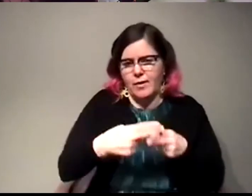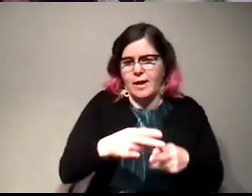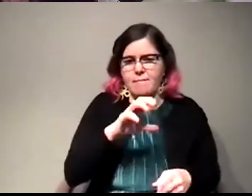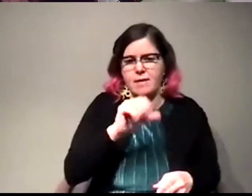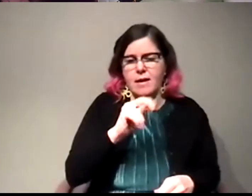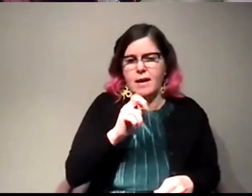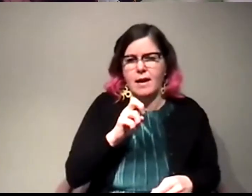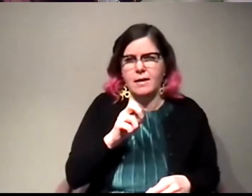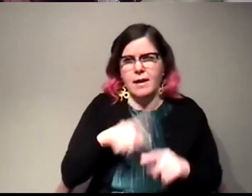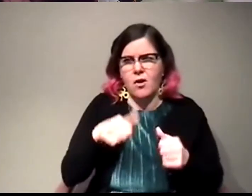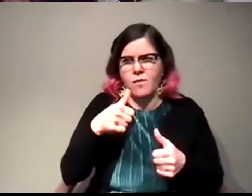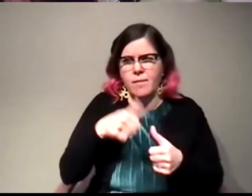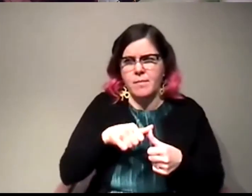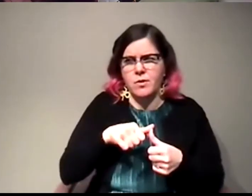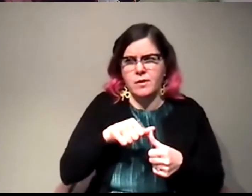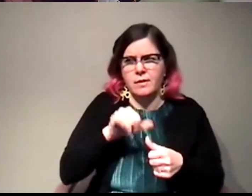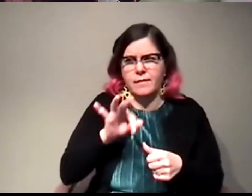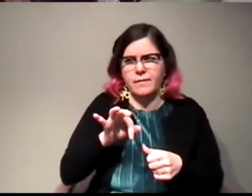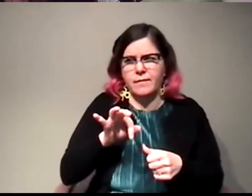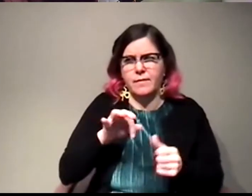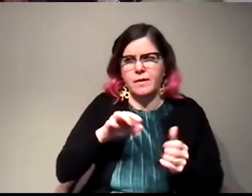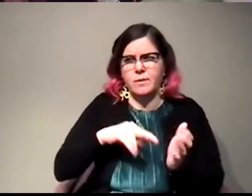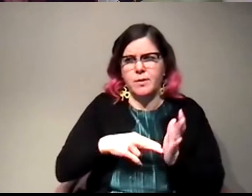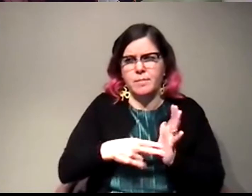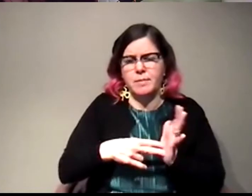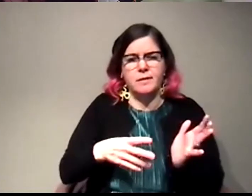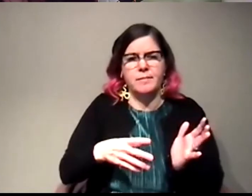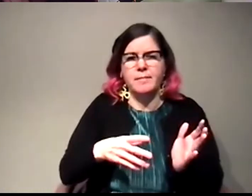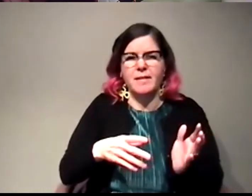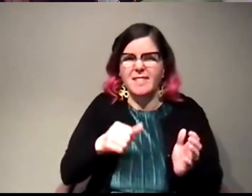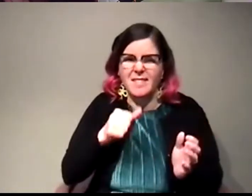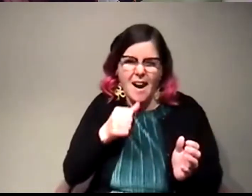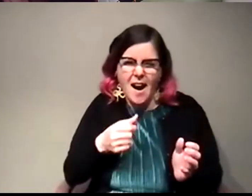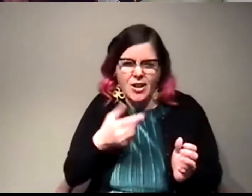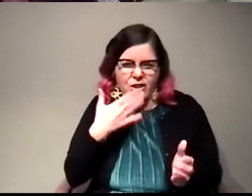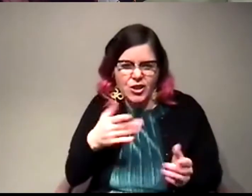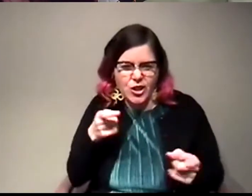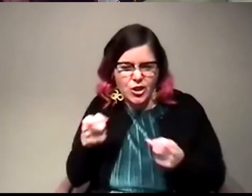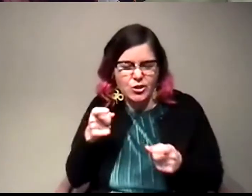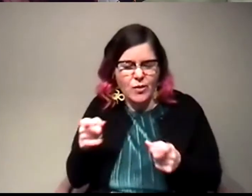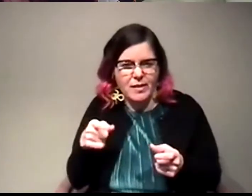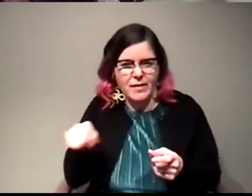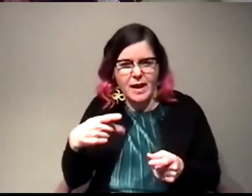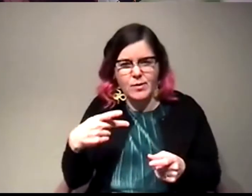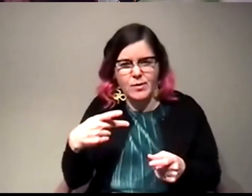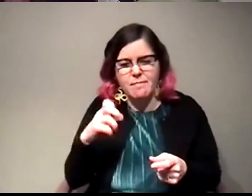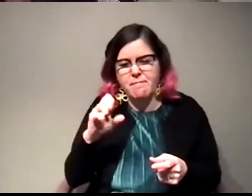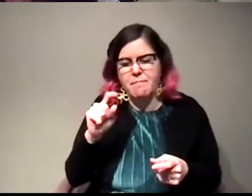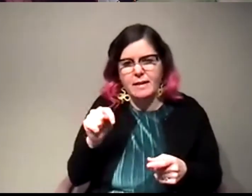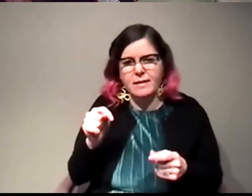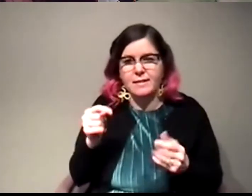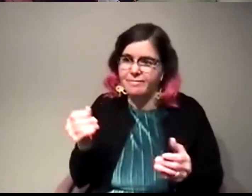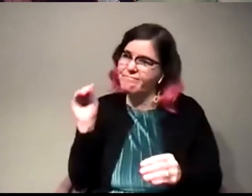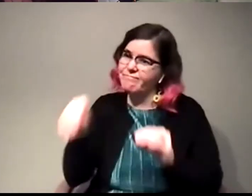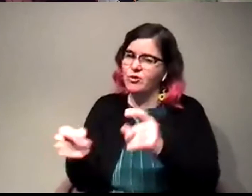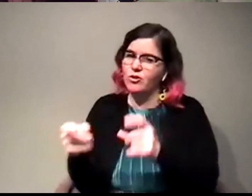crop in the New World where they were introduced, but they don't actually do that well at controlling the pests they were brought here to control